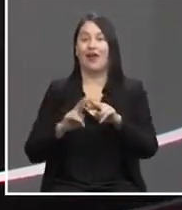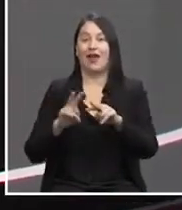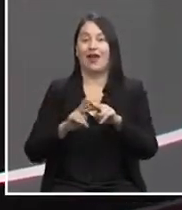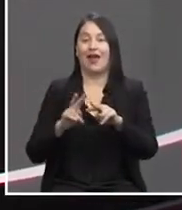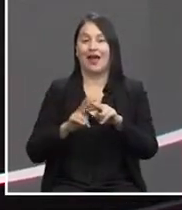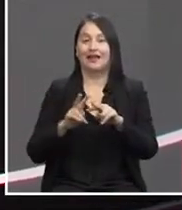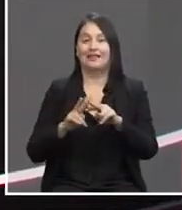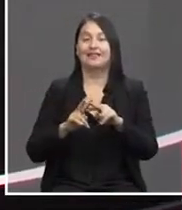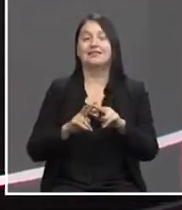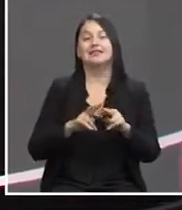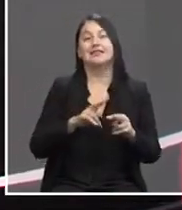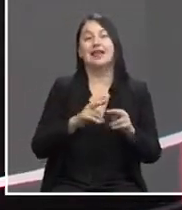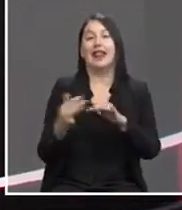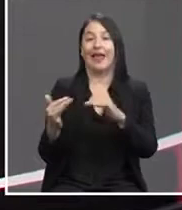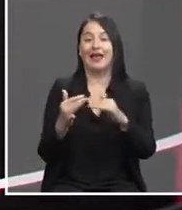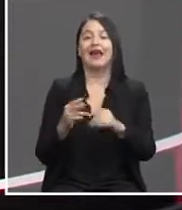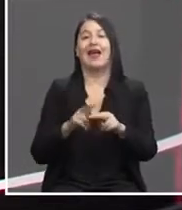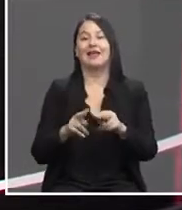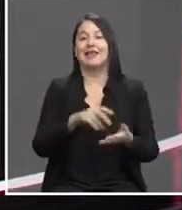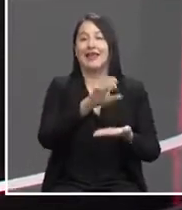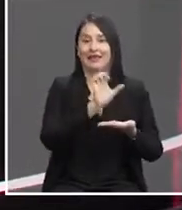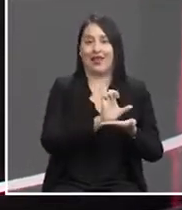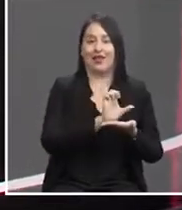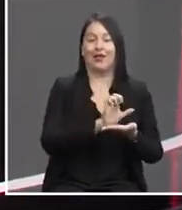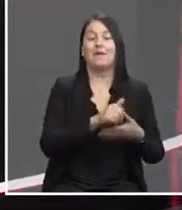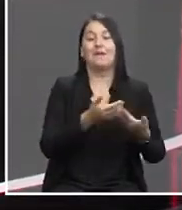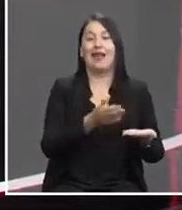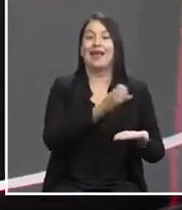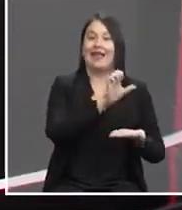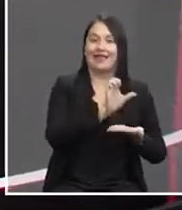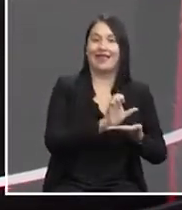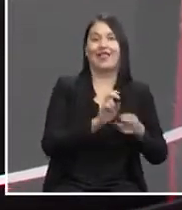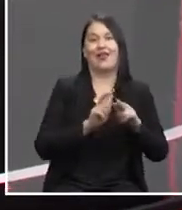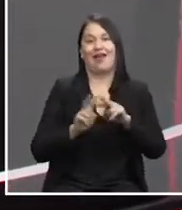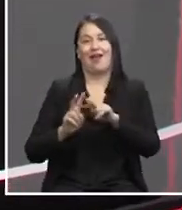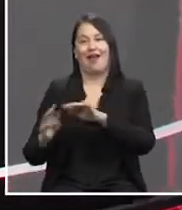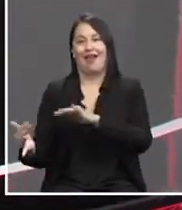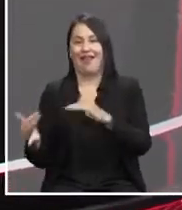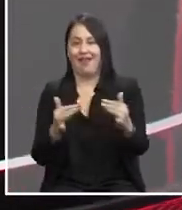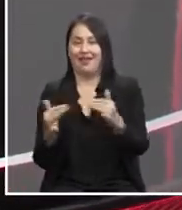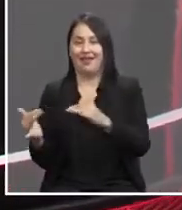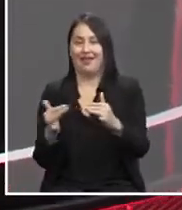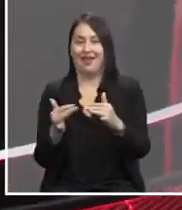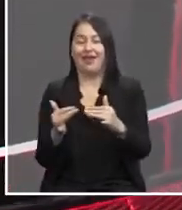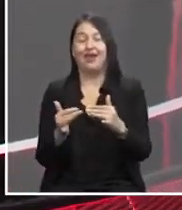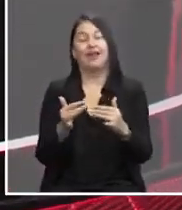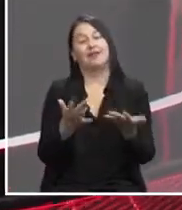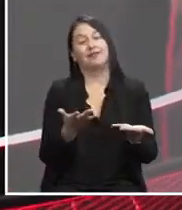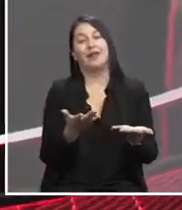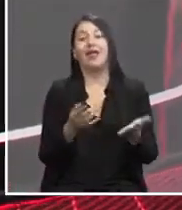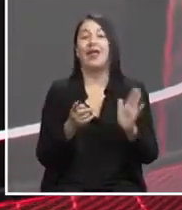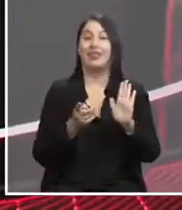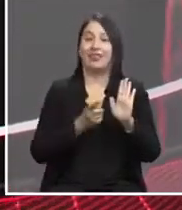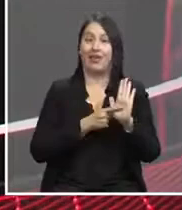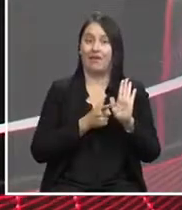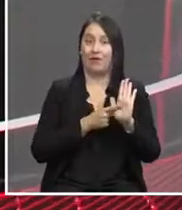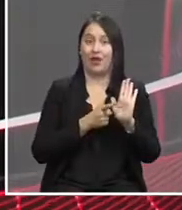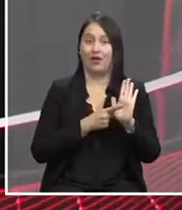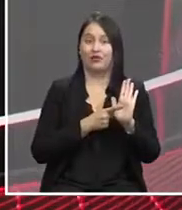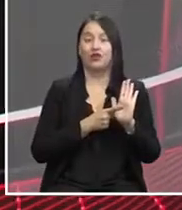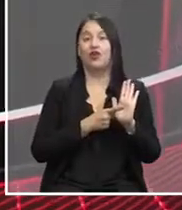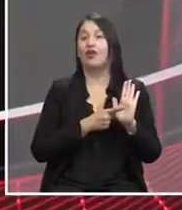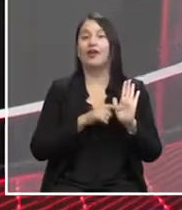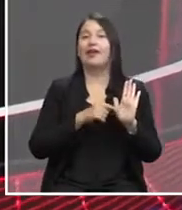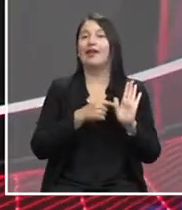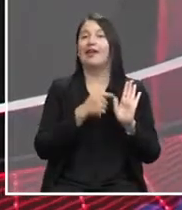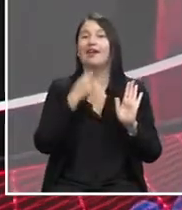It's interesting because behind taxation, you have what will come later on, the consent